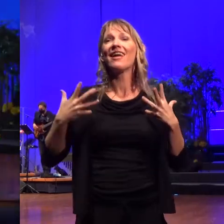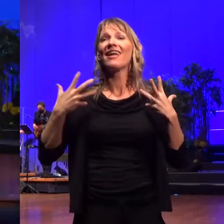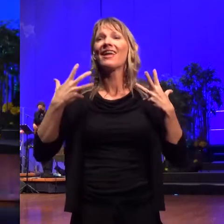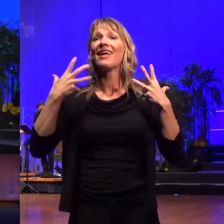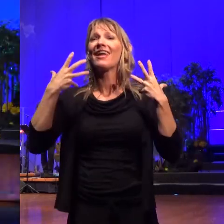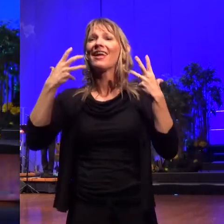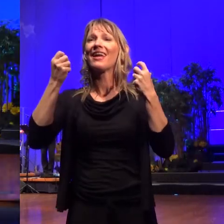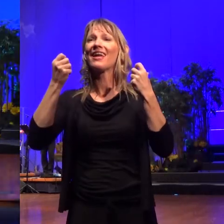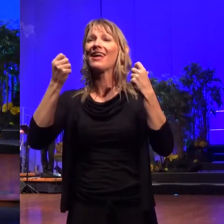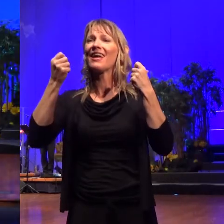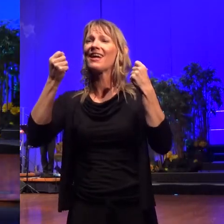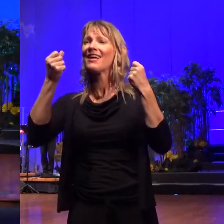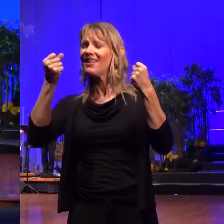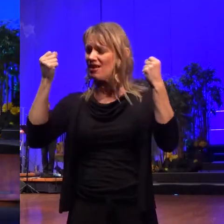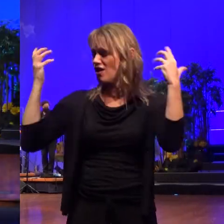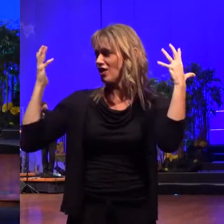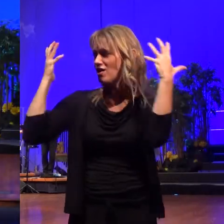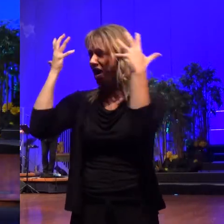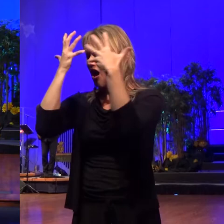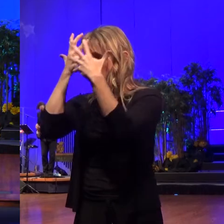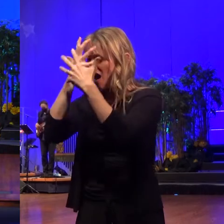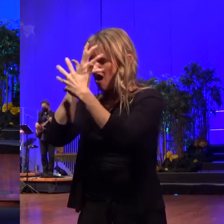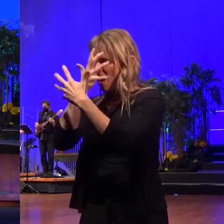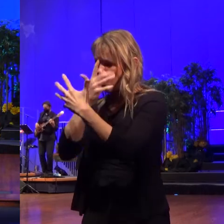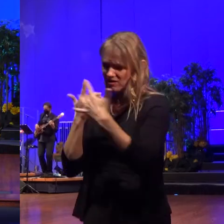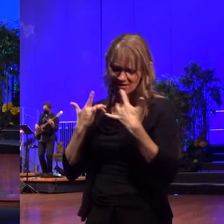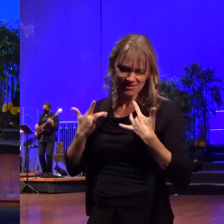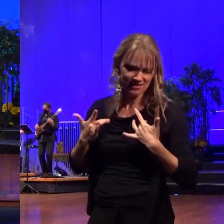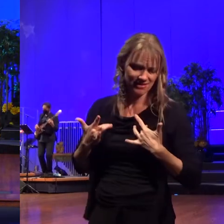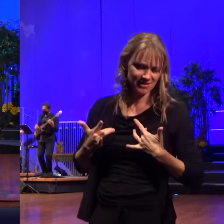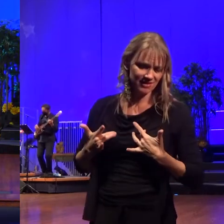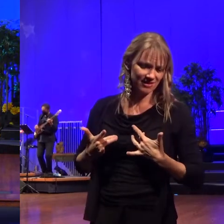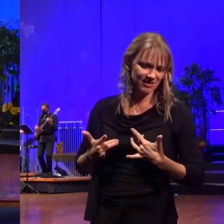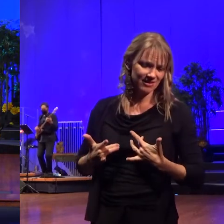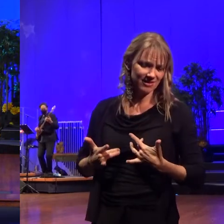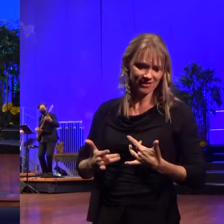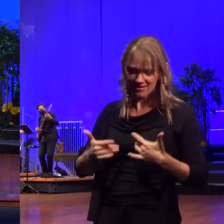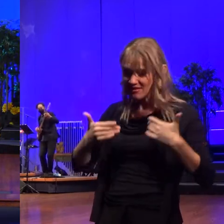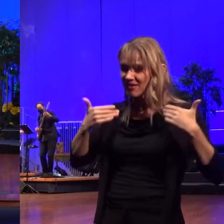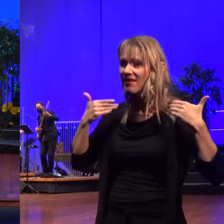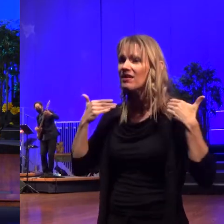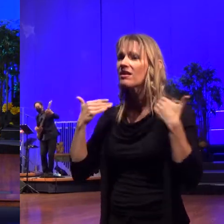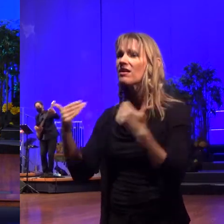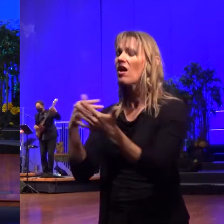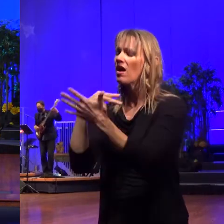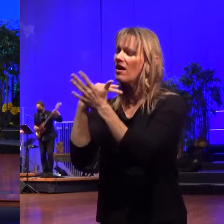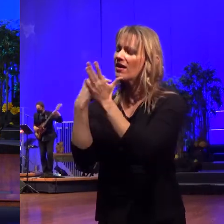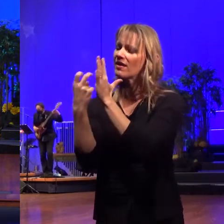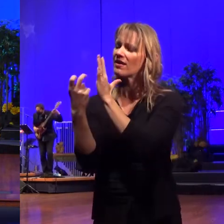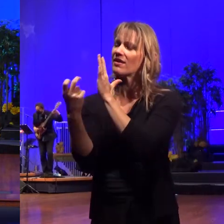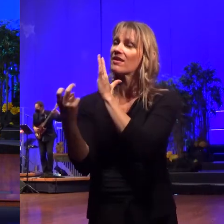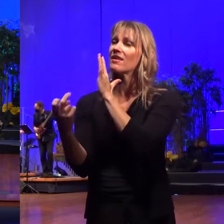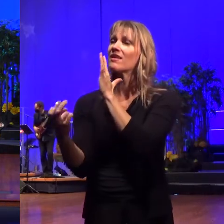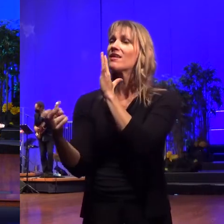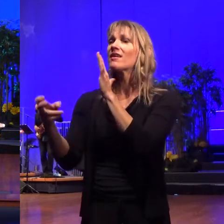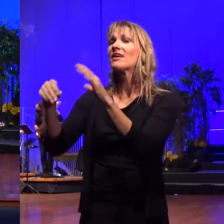Reach out to the darkness, there's always something real